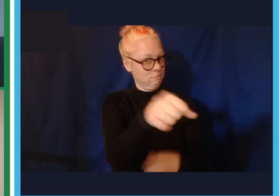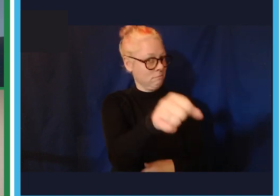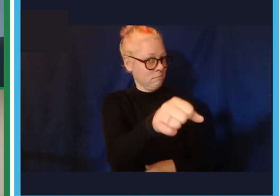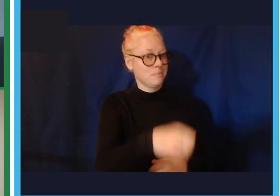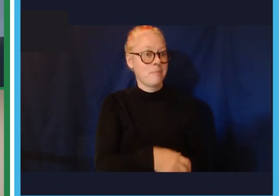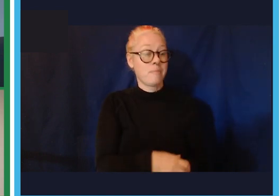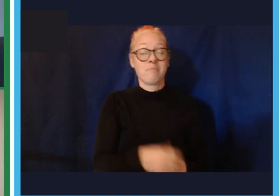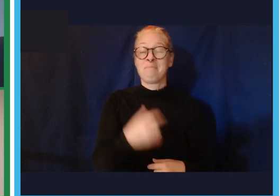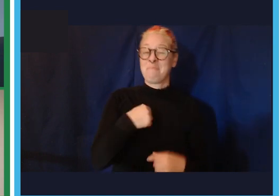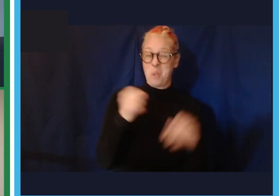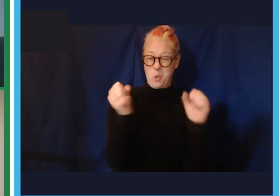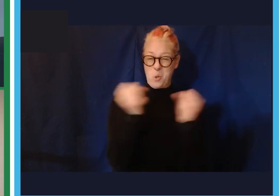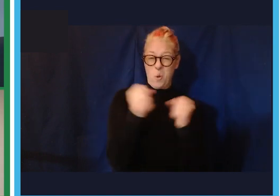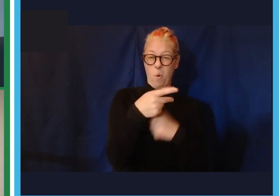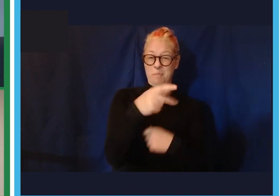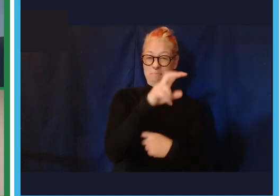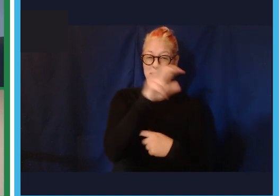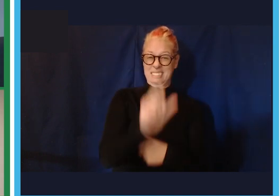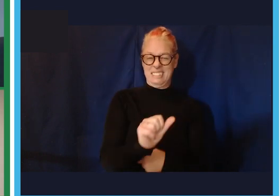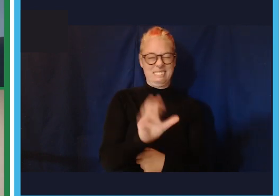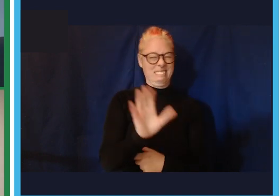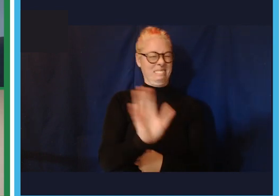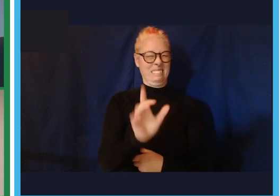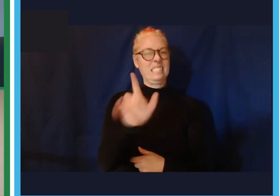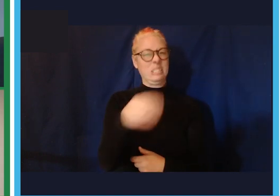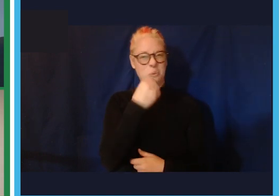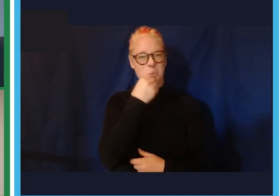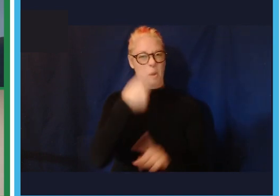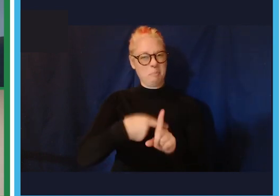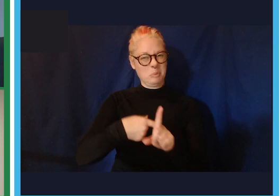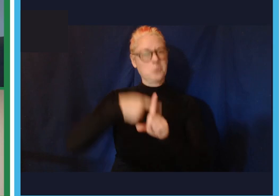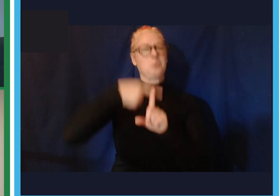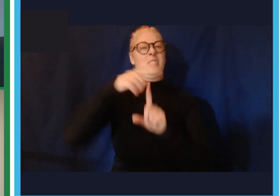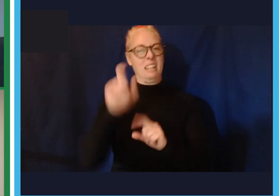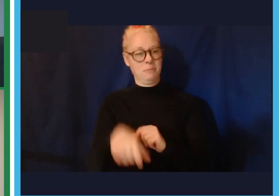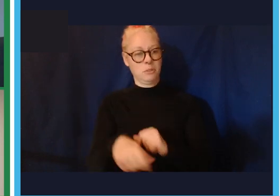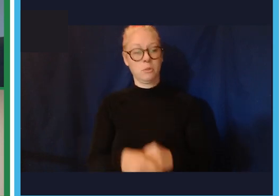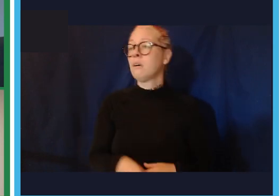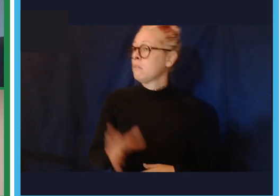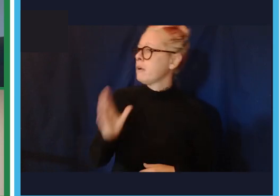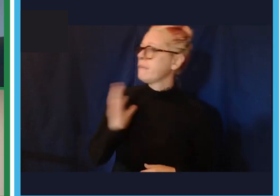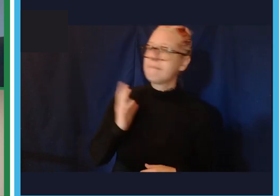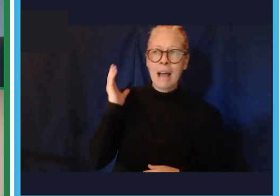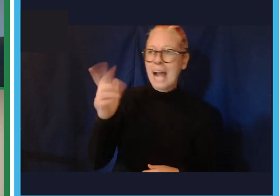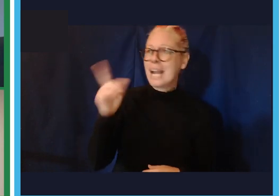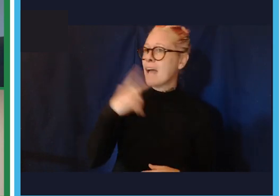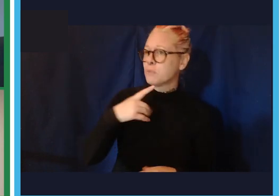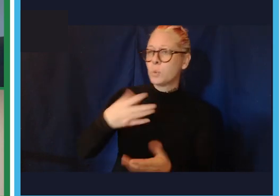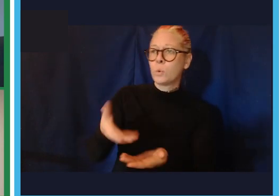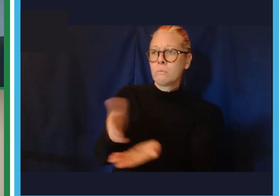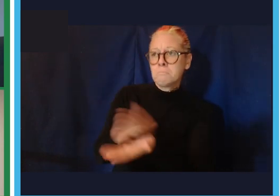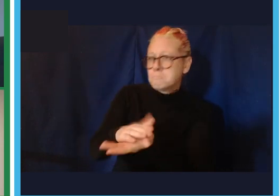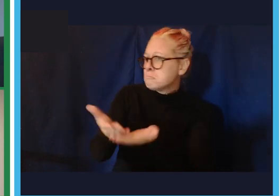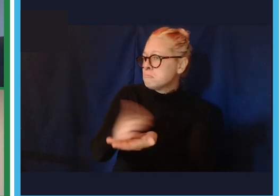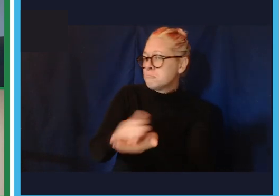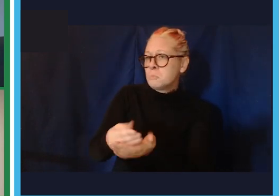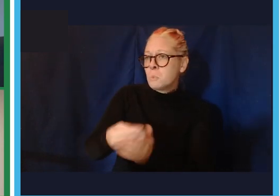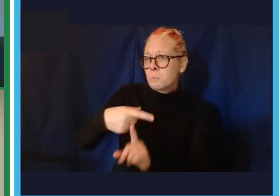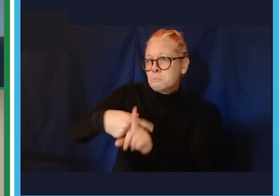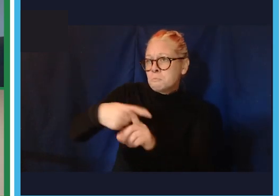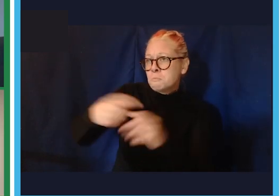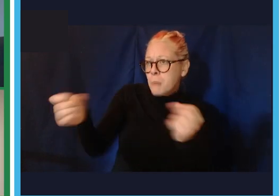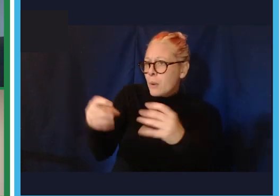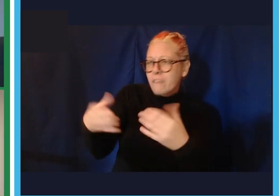That's impressive. Well, it's like true, but it's not even that much work because. I'm one of those air fryer purchaser people through the